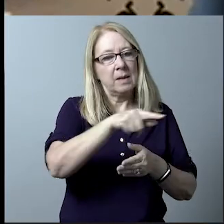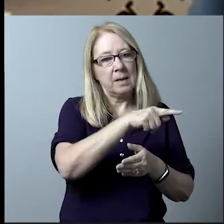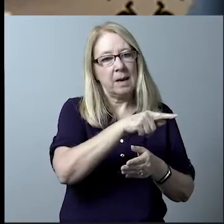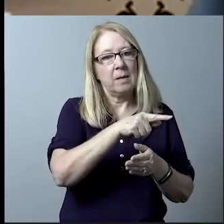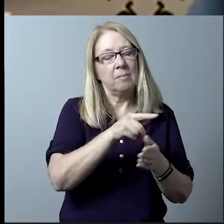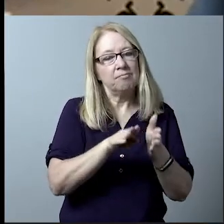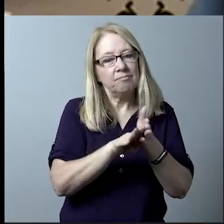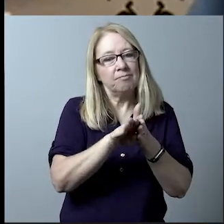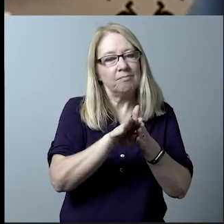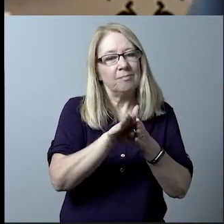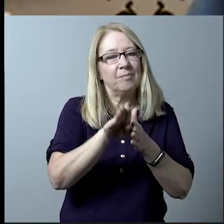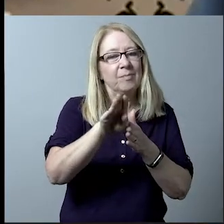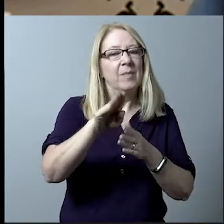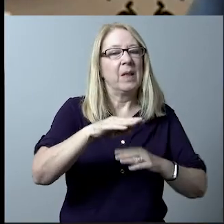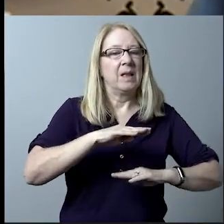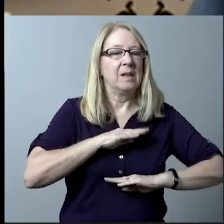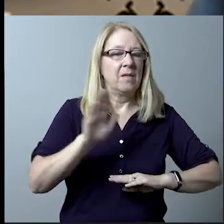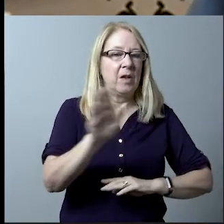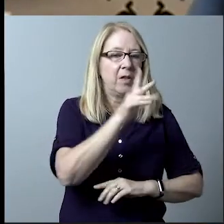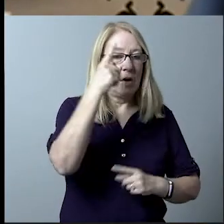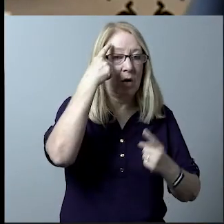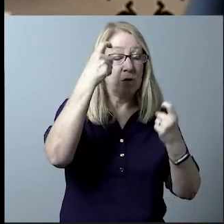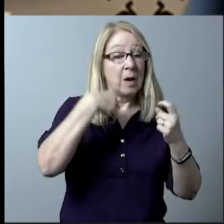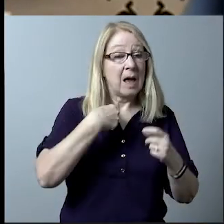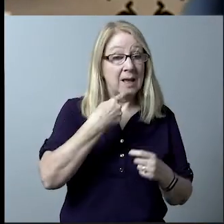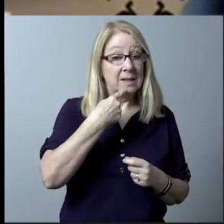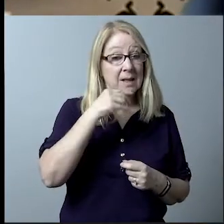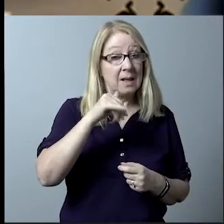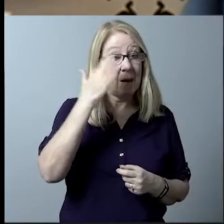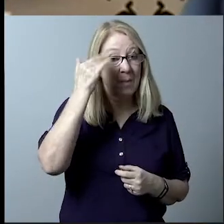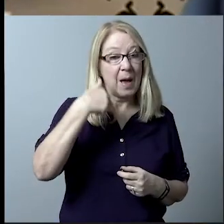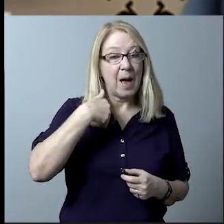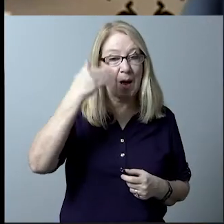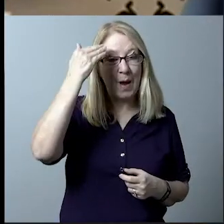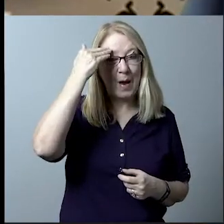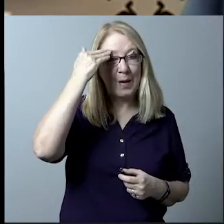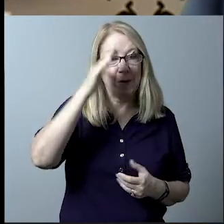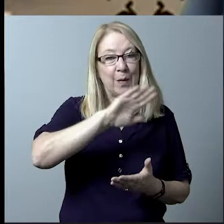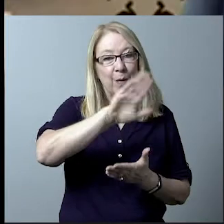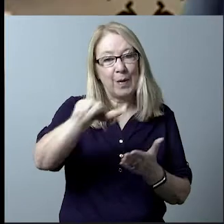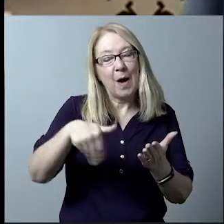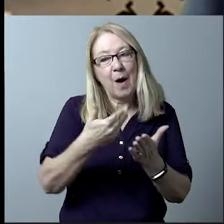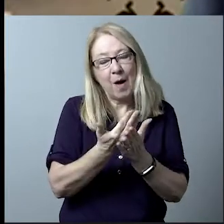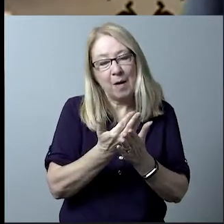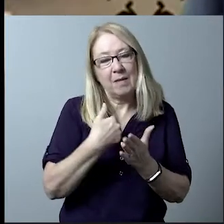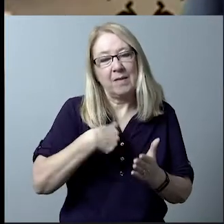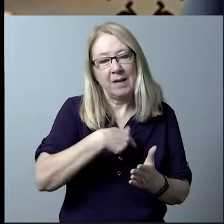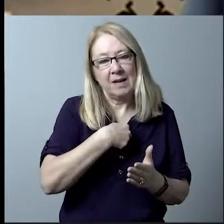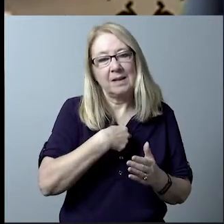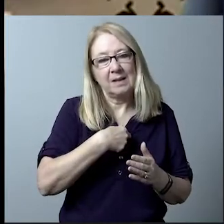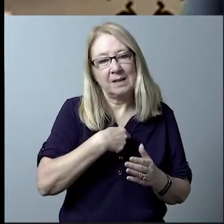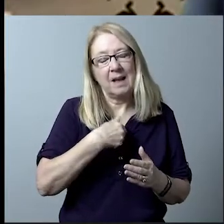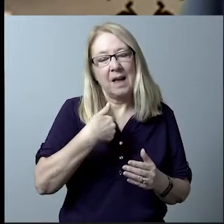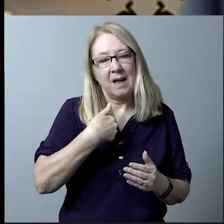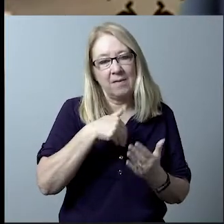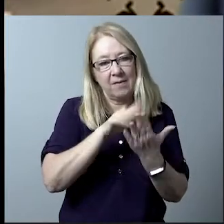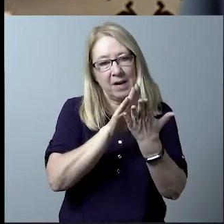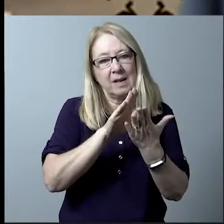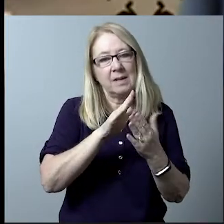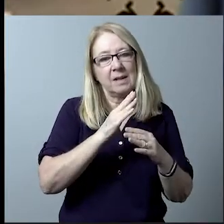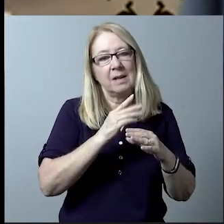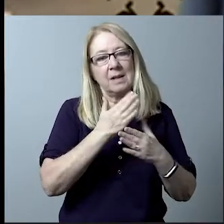young people to make strides in the directions of their dreams. I say this because I know we are all facing